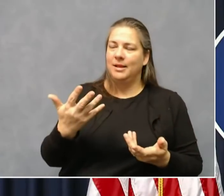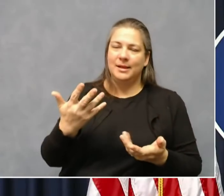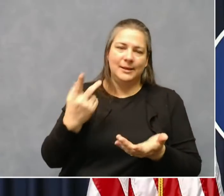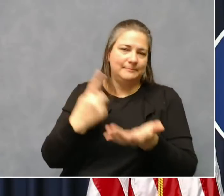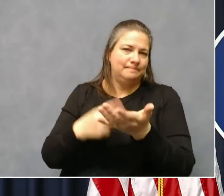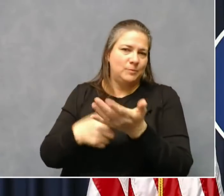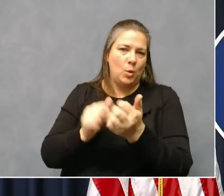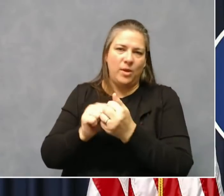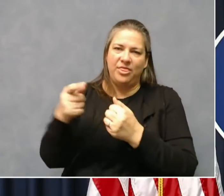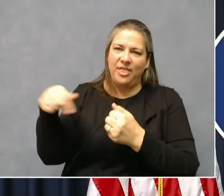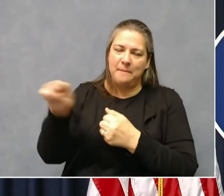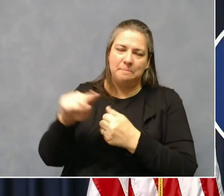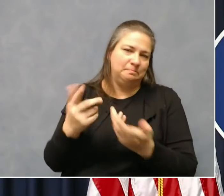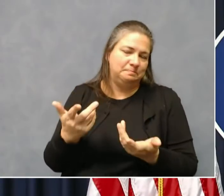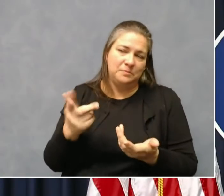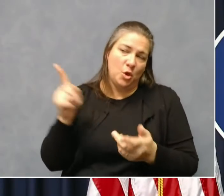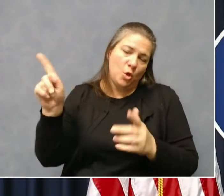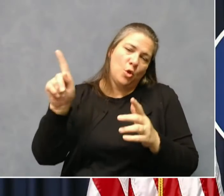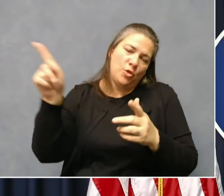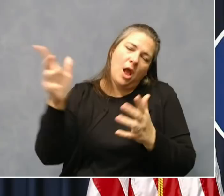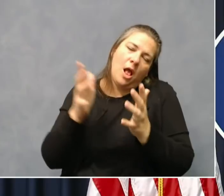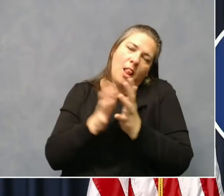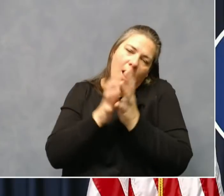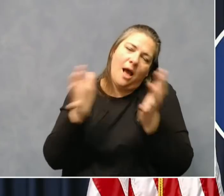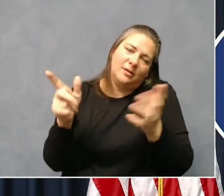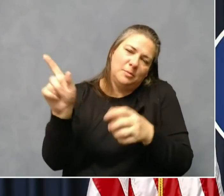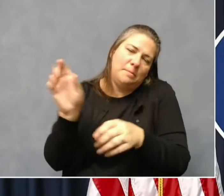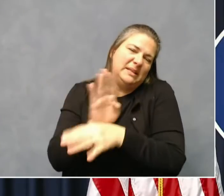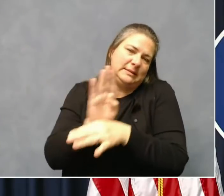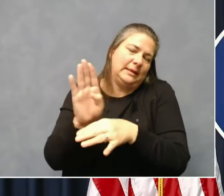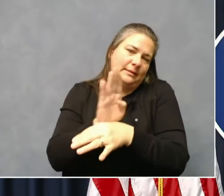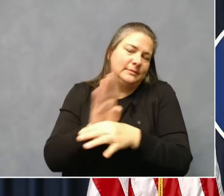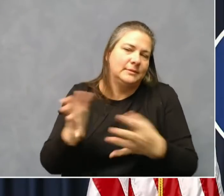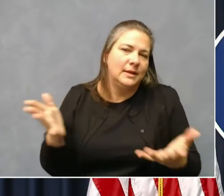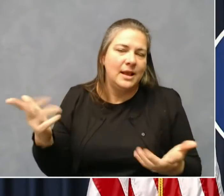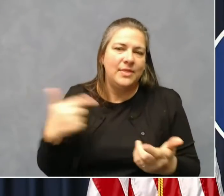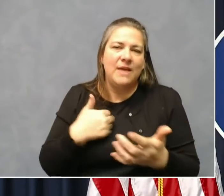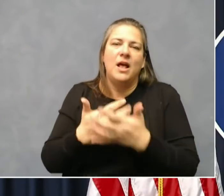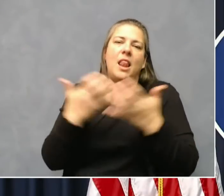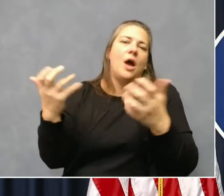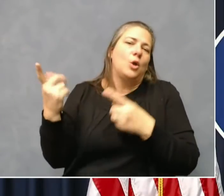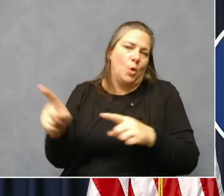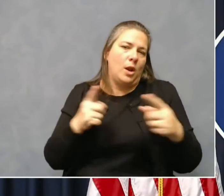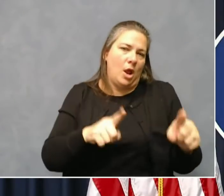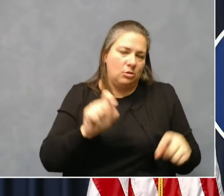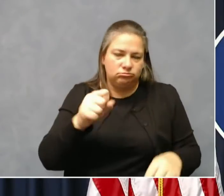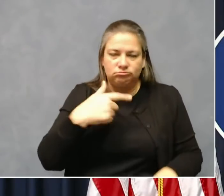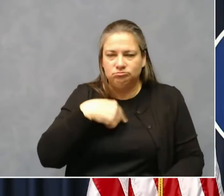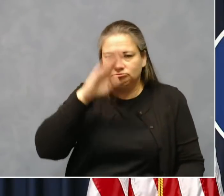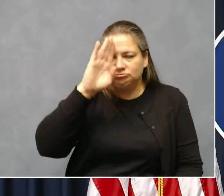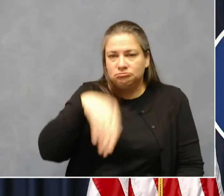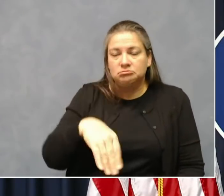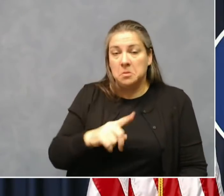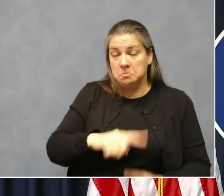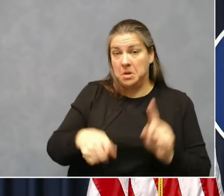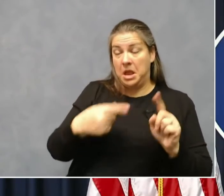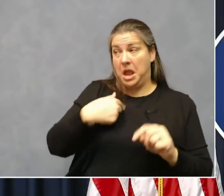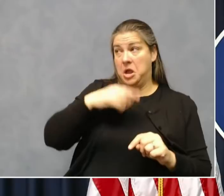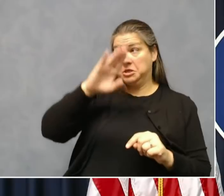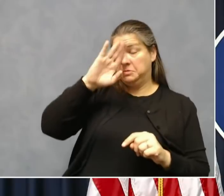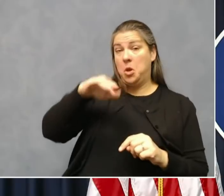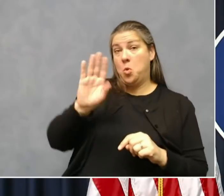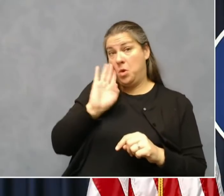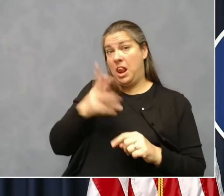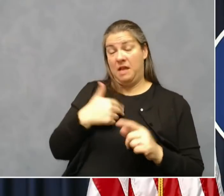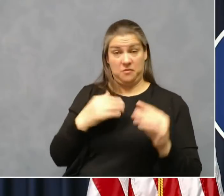they're doing a lot, and they've got a lot in front of them. We do expect to have more. We certainly do have a